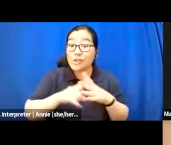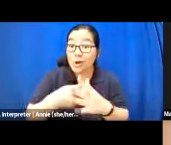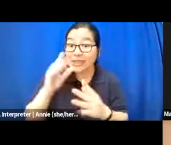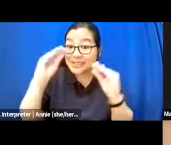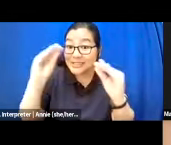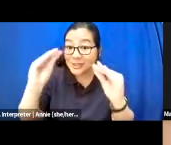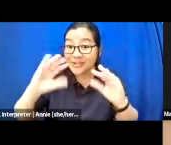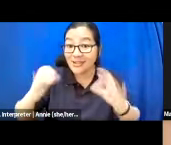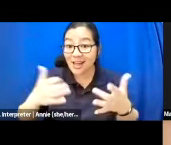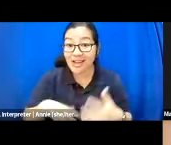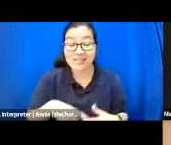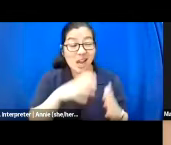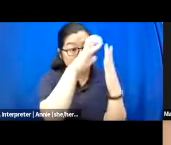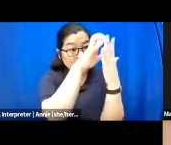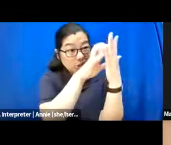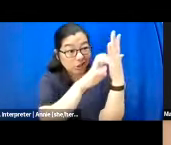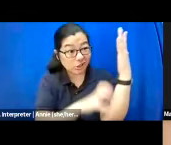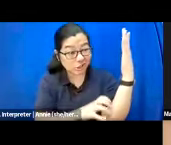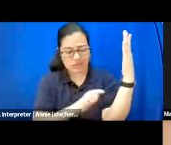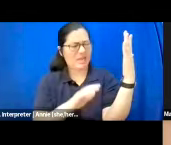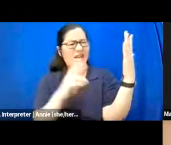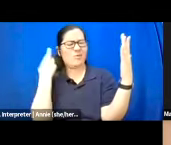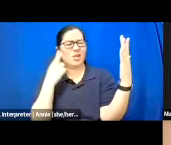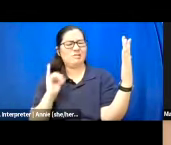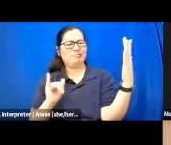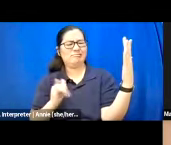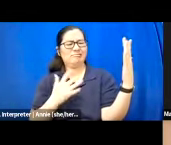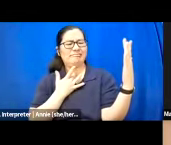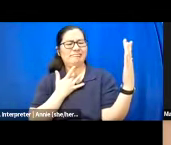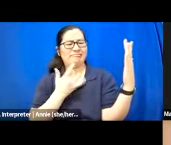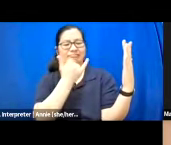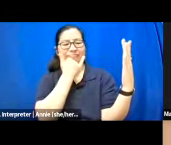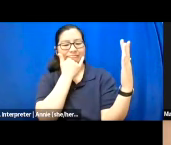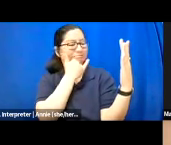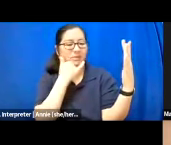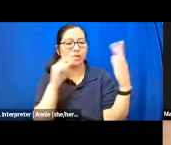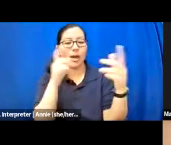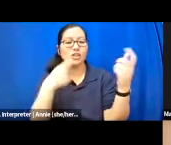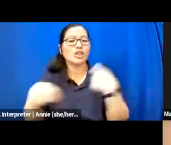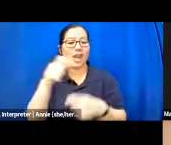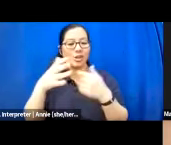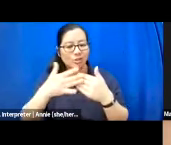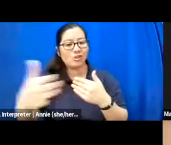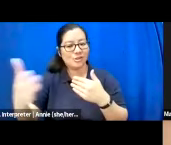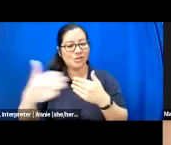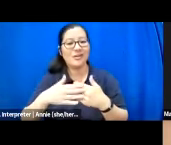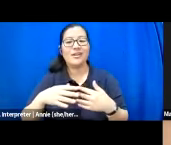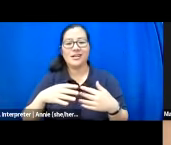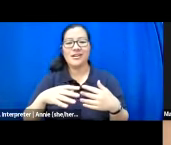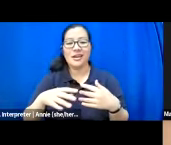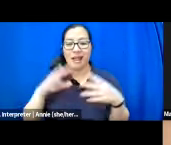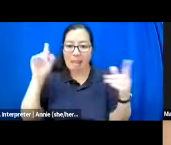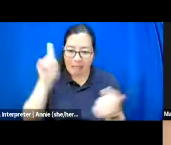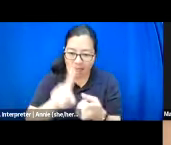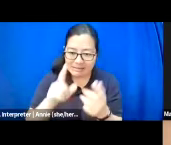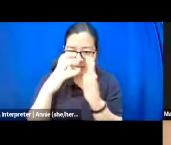And then that process just never stopped, because that seems to be so much easier for people to understand. All right. And Google, that's great.